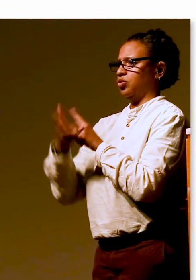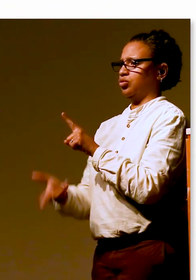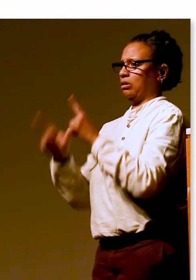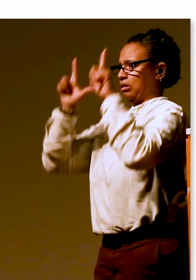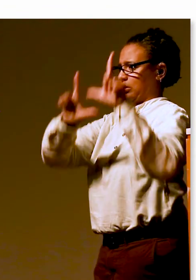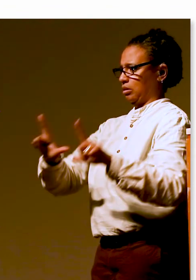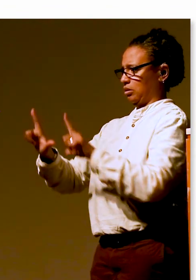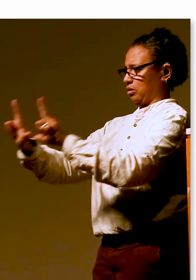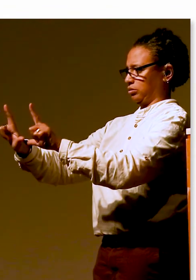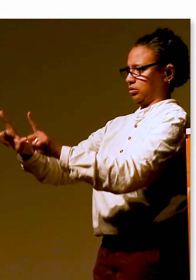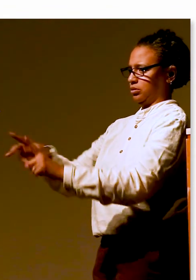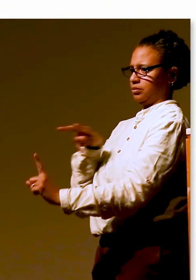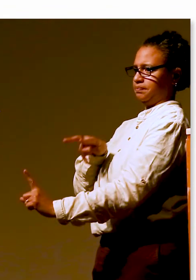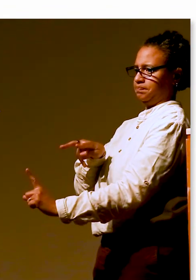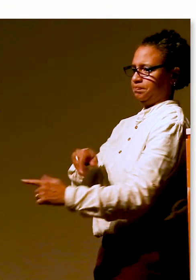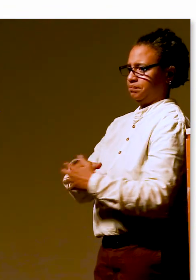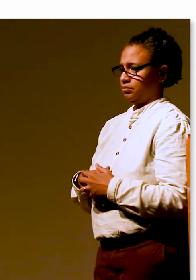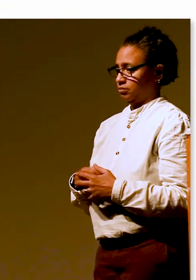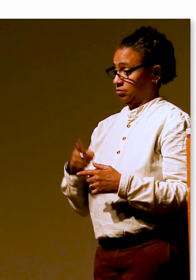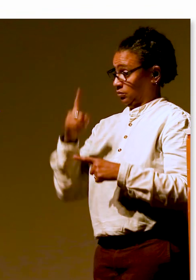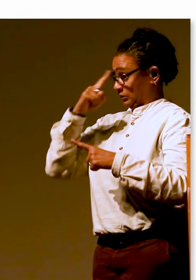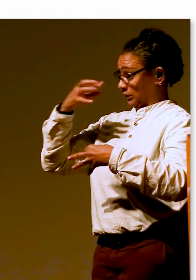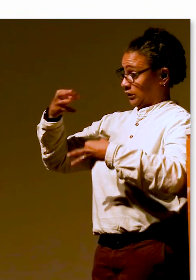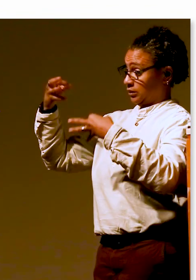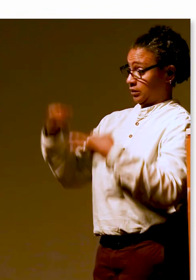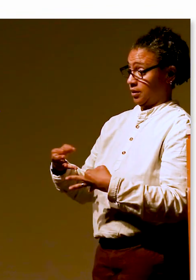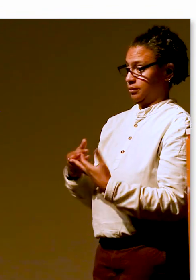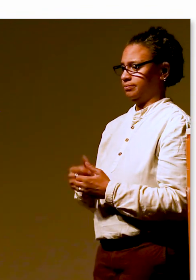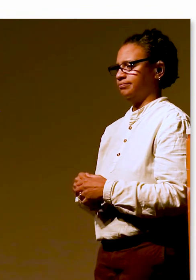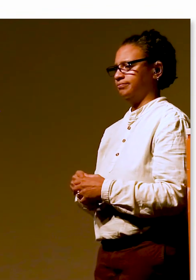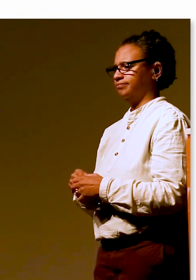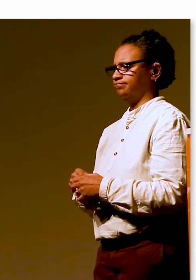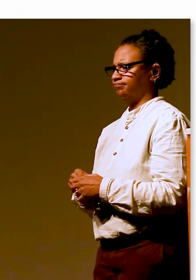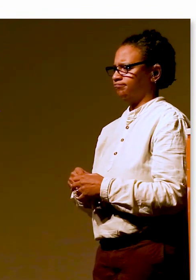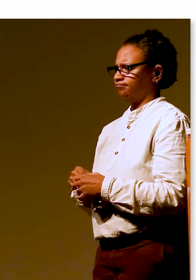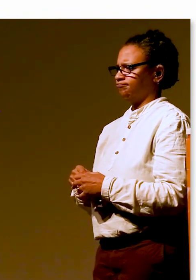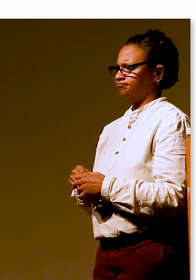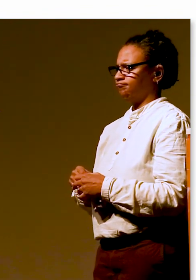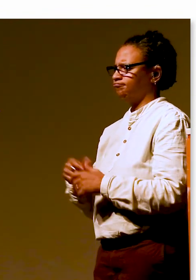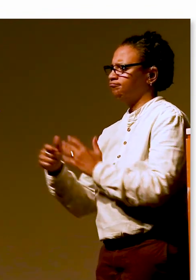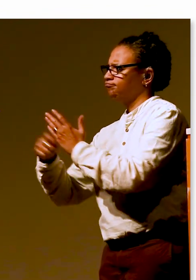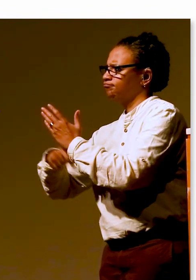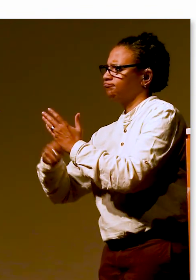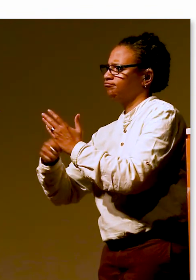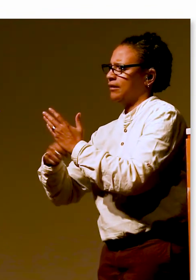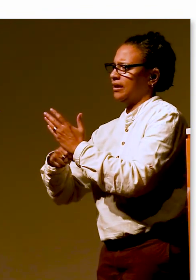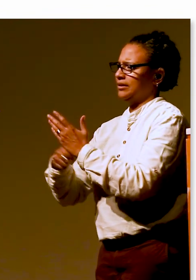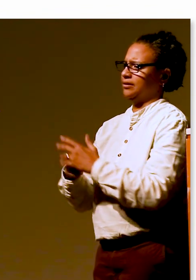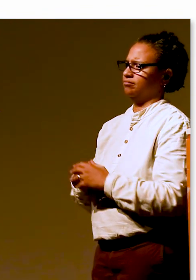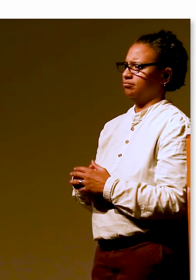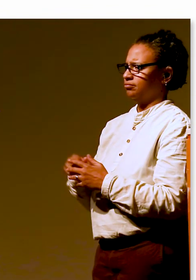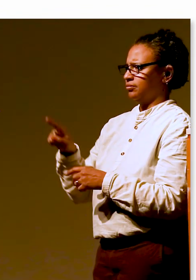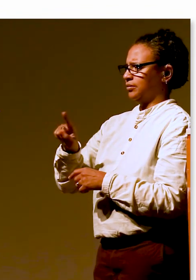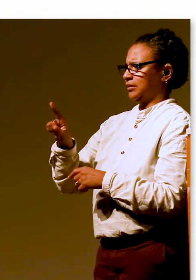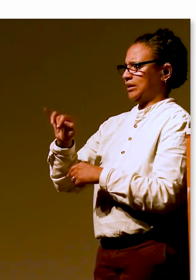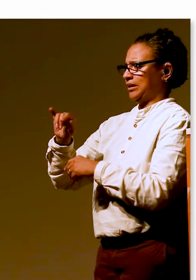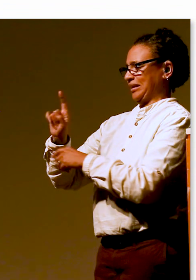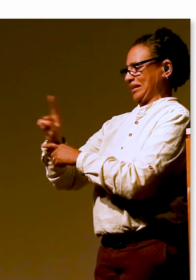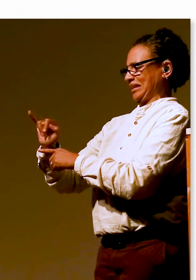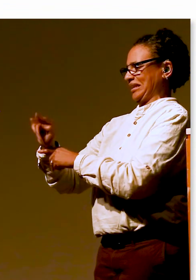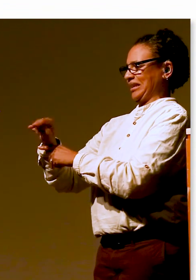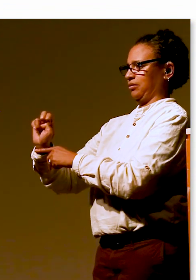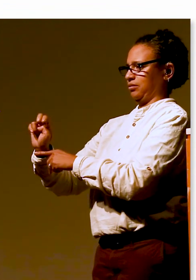start to record some of what was going on, because we were both observing these incredible ways in which, especially within a Black